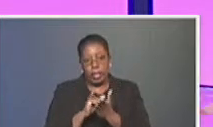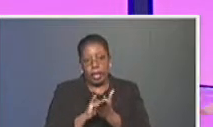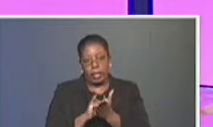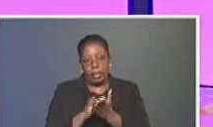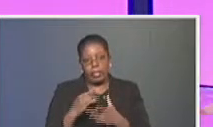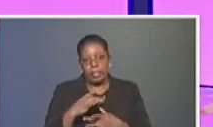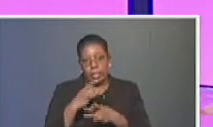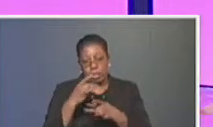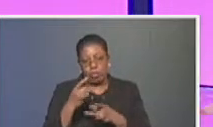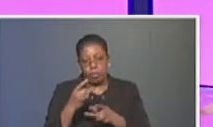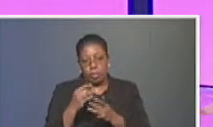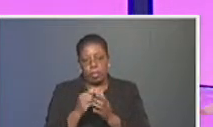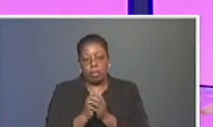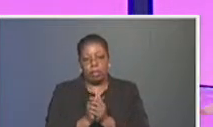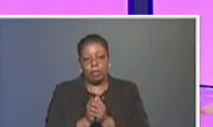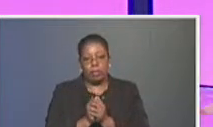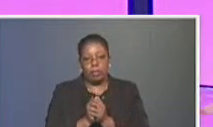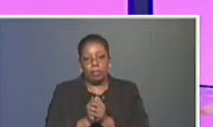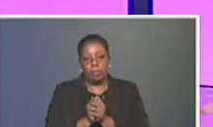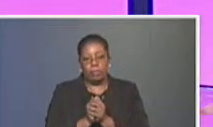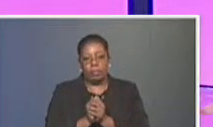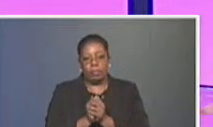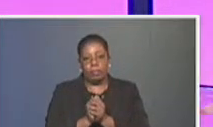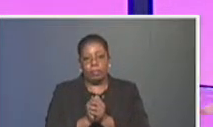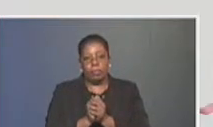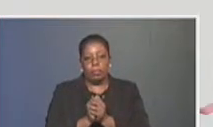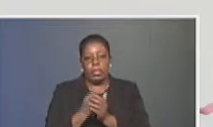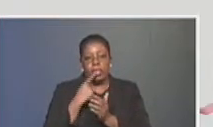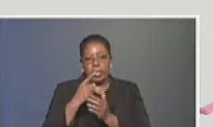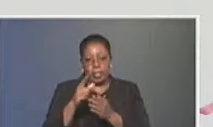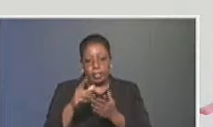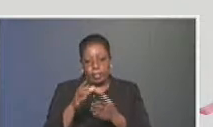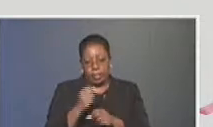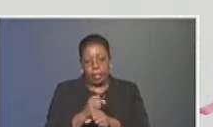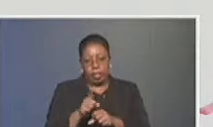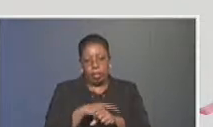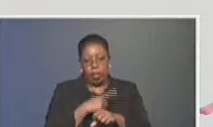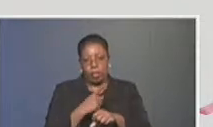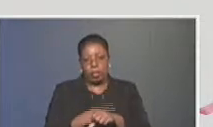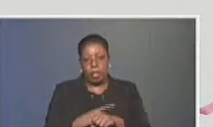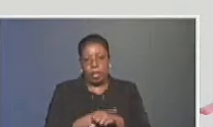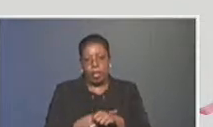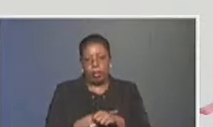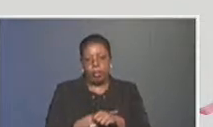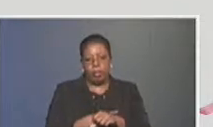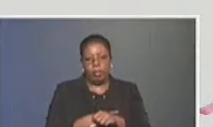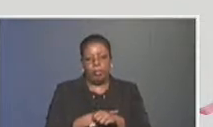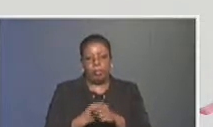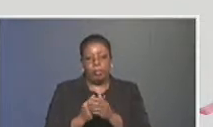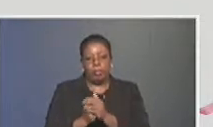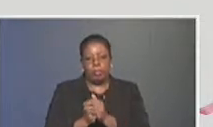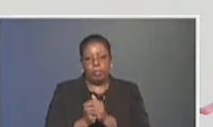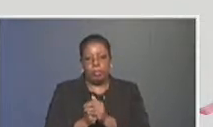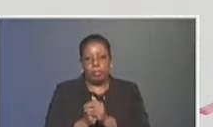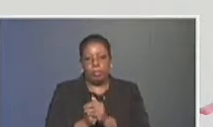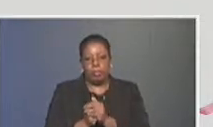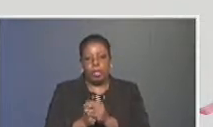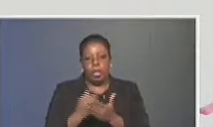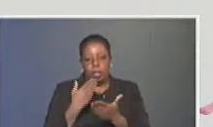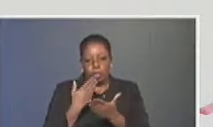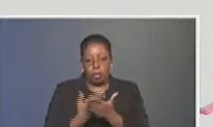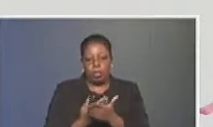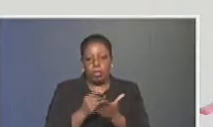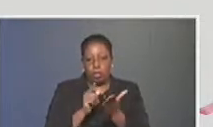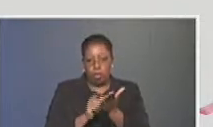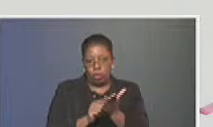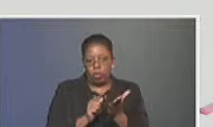keenly interested. It's taken a while, and I know the people of Barataria are getting bored with it. But the good news